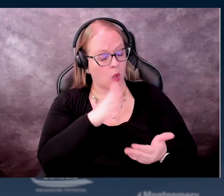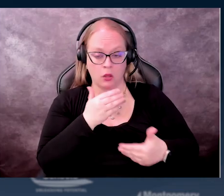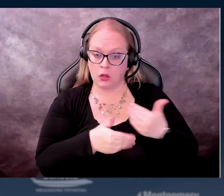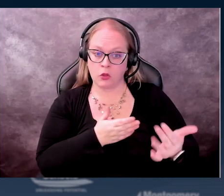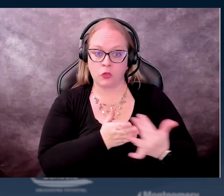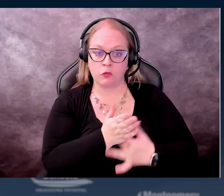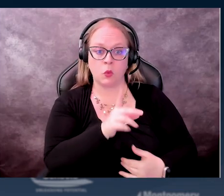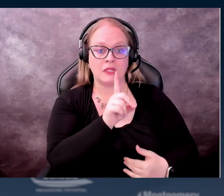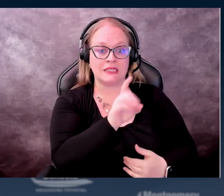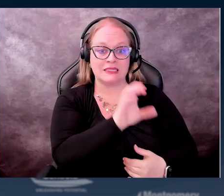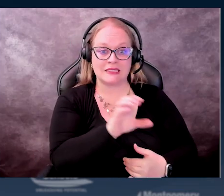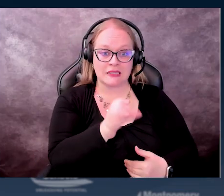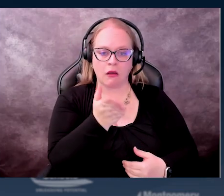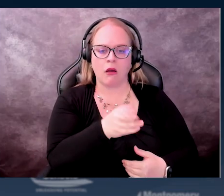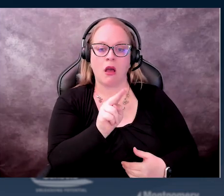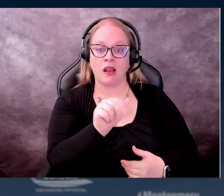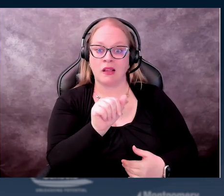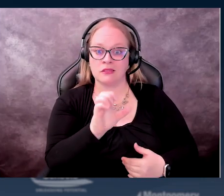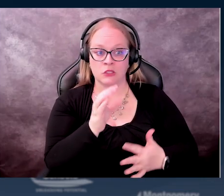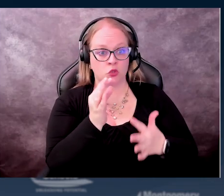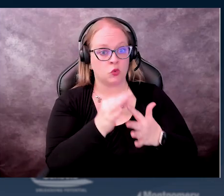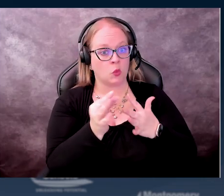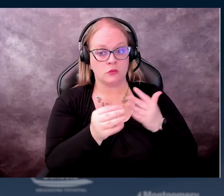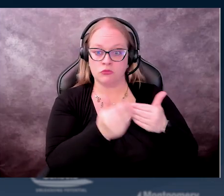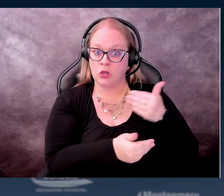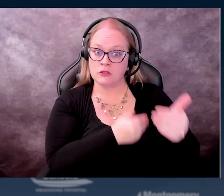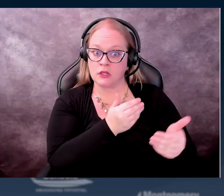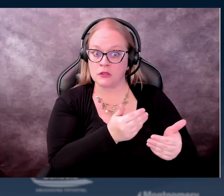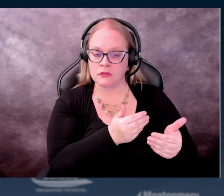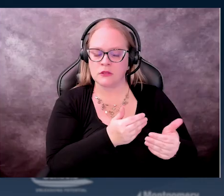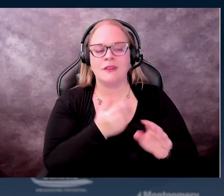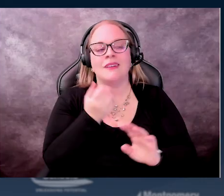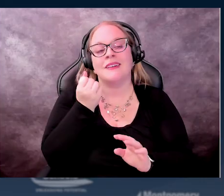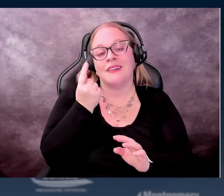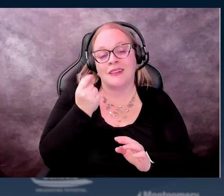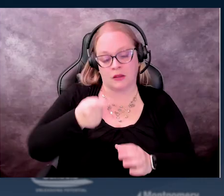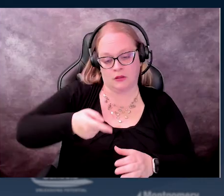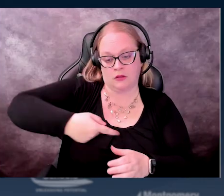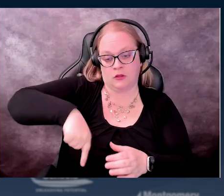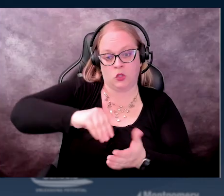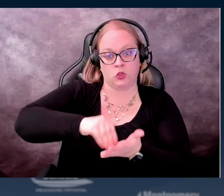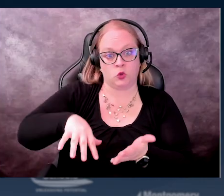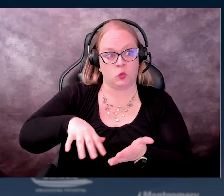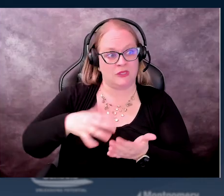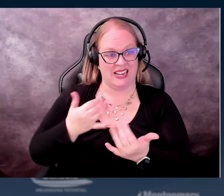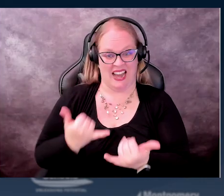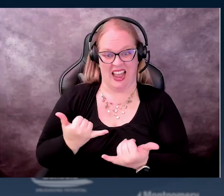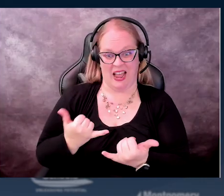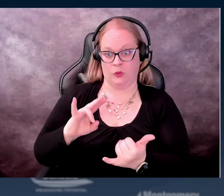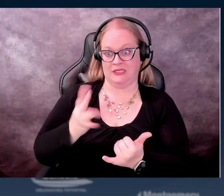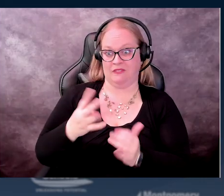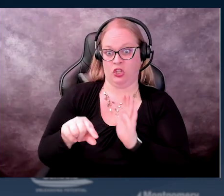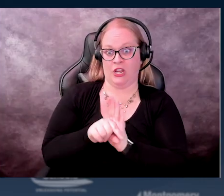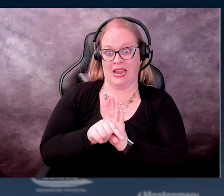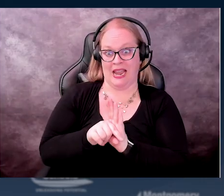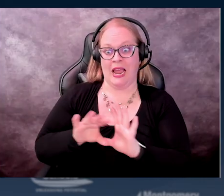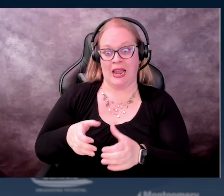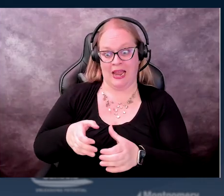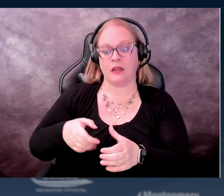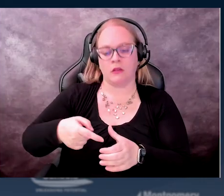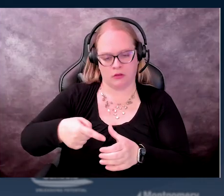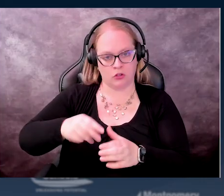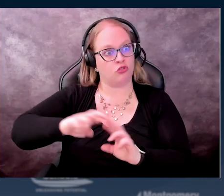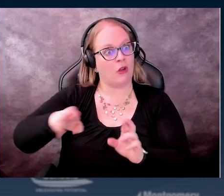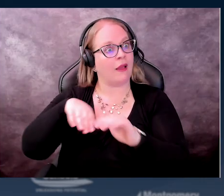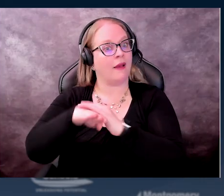currently in grade 7, students will be assigned to their home high school. However, they'll have the opportunity to